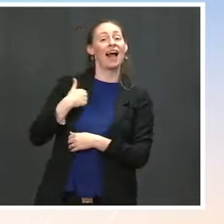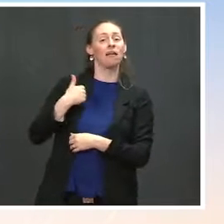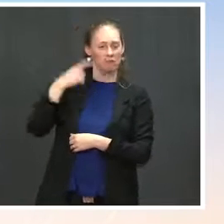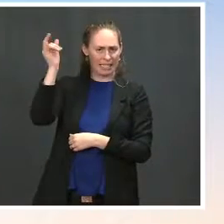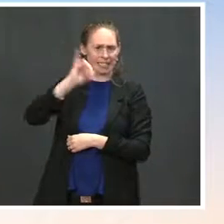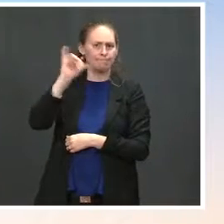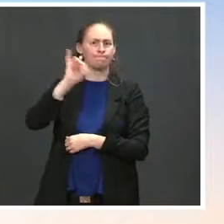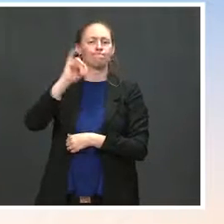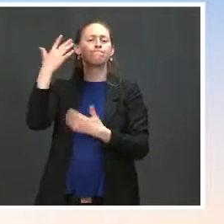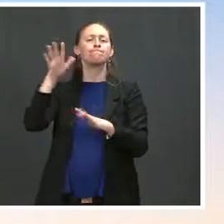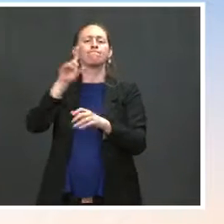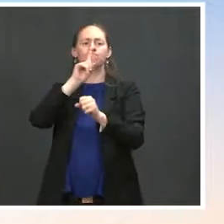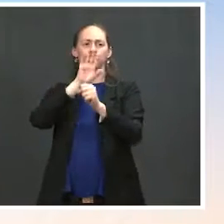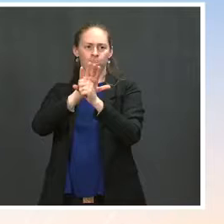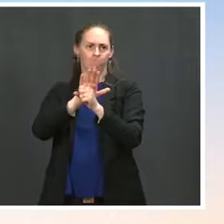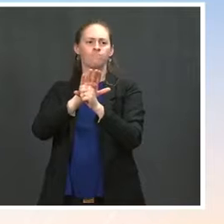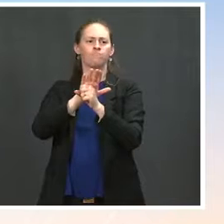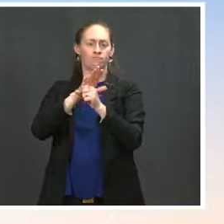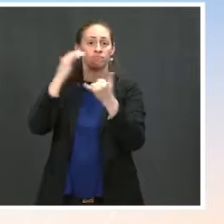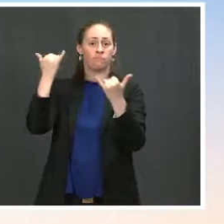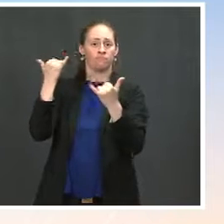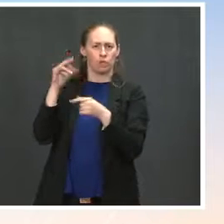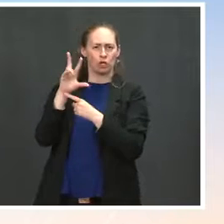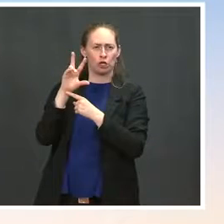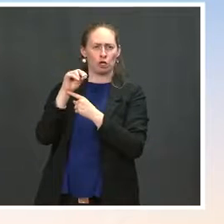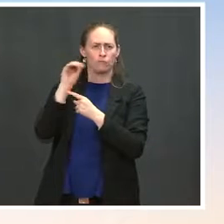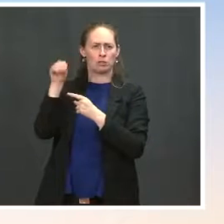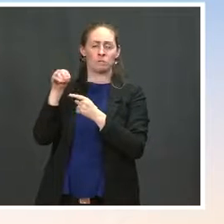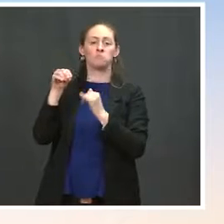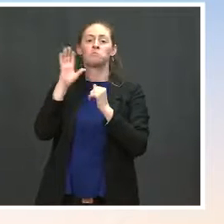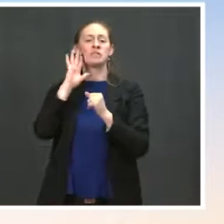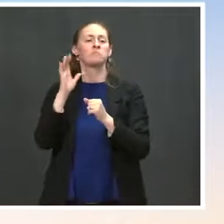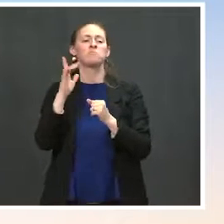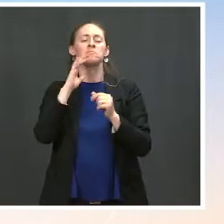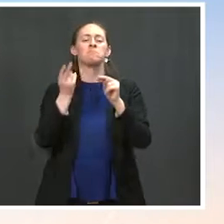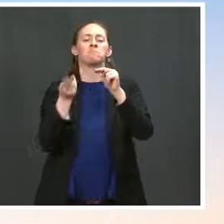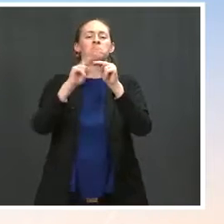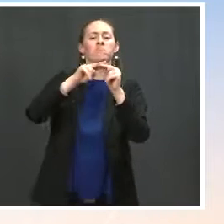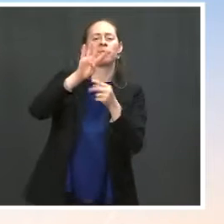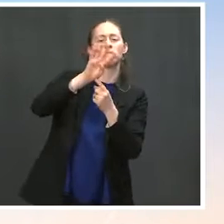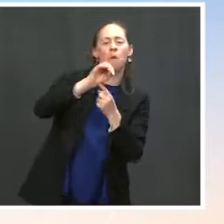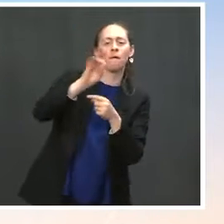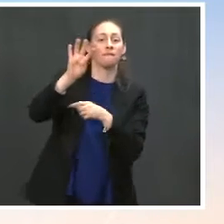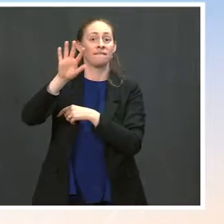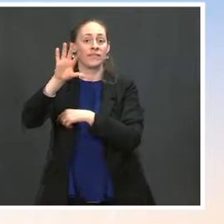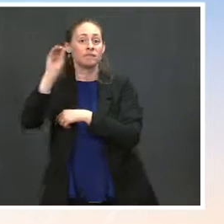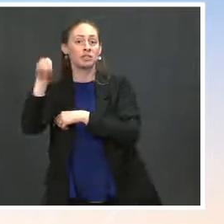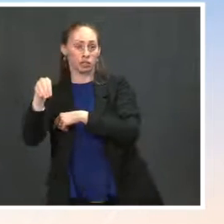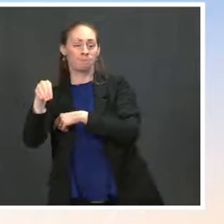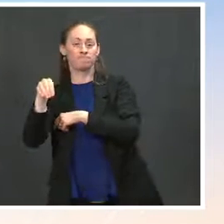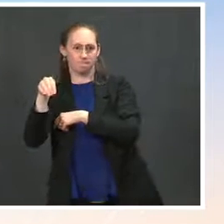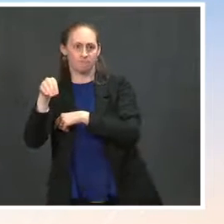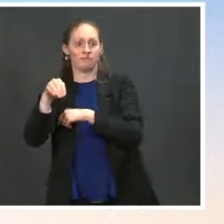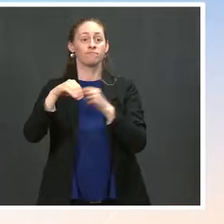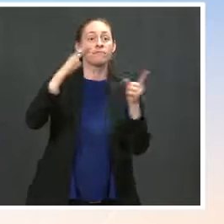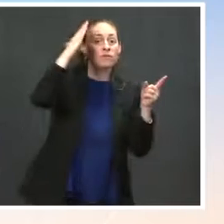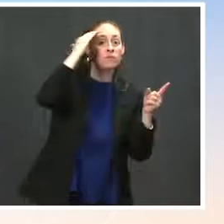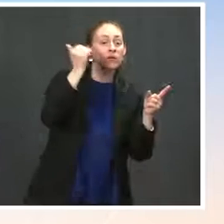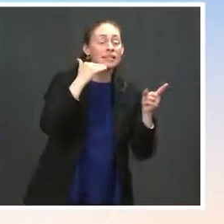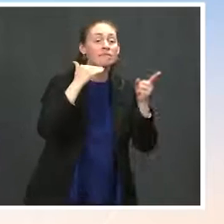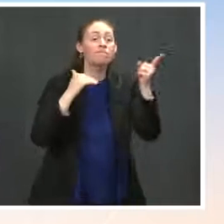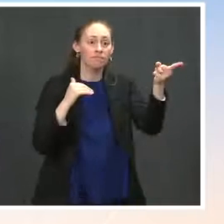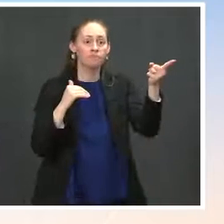from a current 30% to a 40 to 45%. the Republic of Korea terminating overseas coal